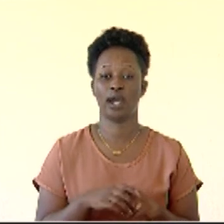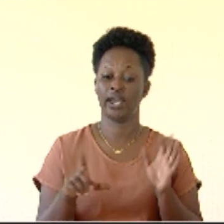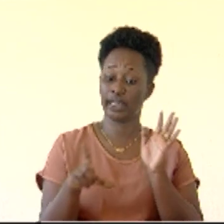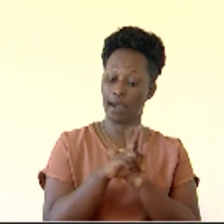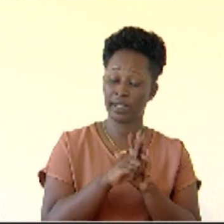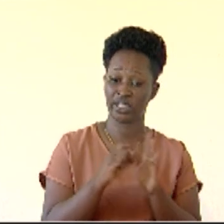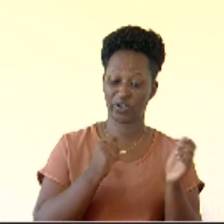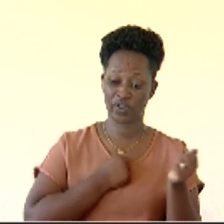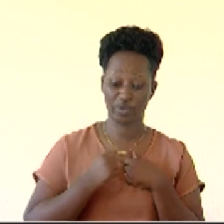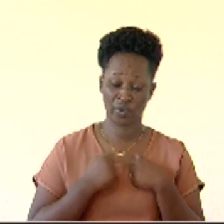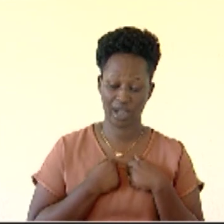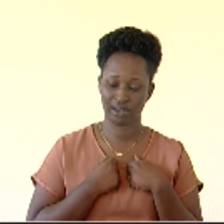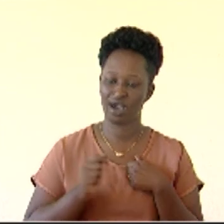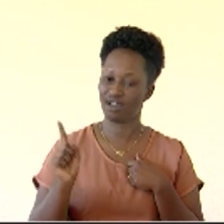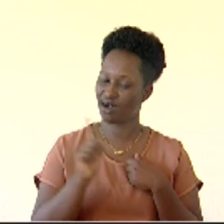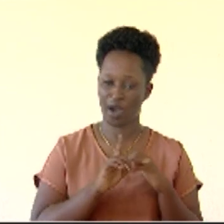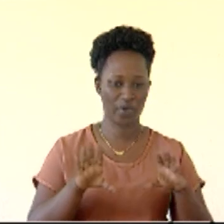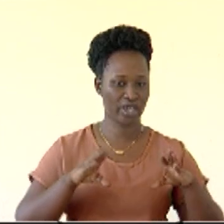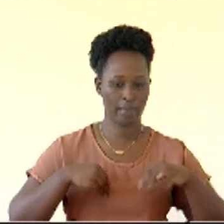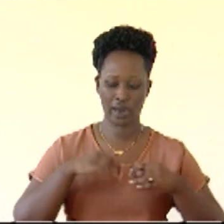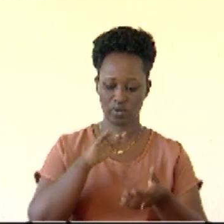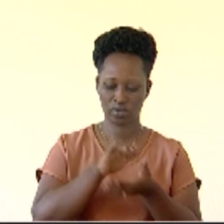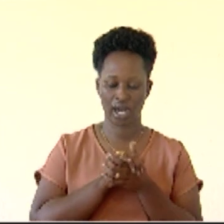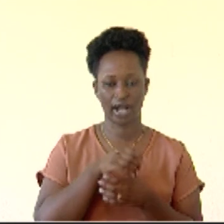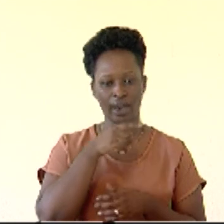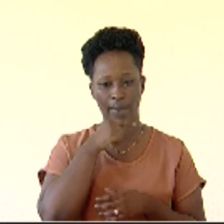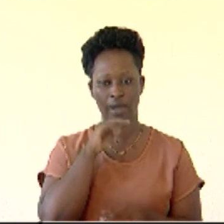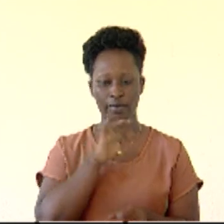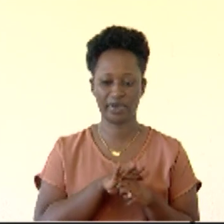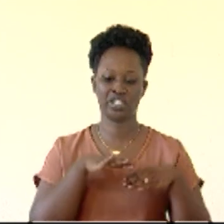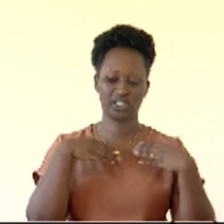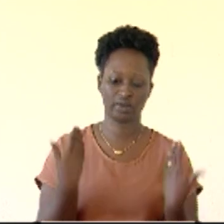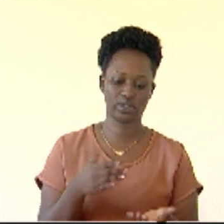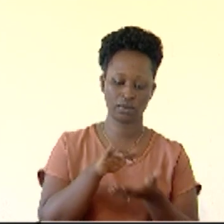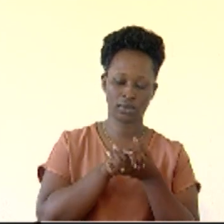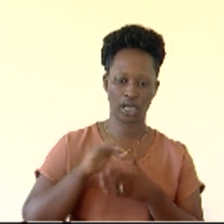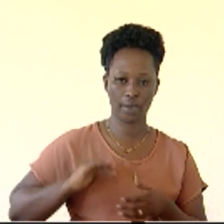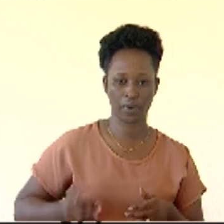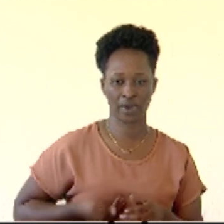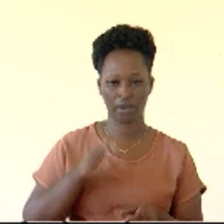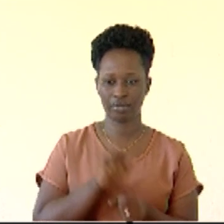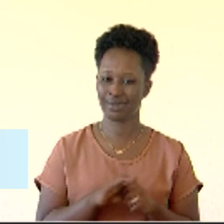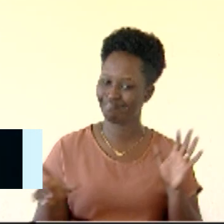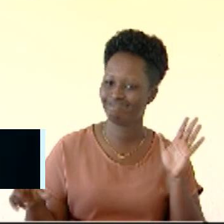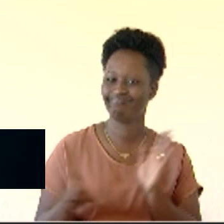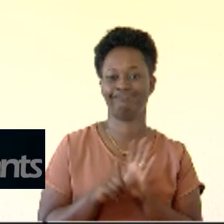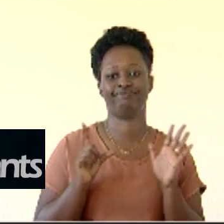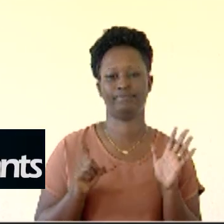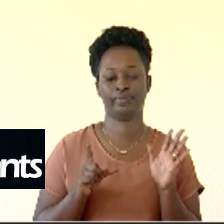Rwandese government is not allowed to support polygamy, sexual relationship. It is not allowed in Rwandan culture.